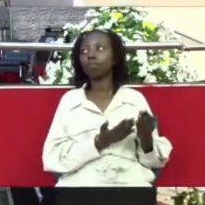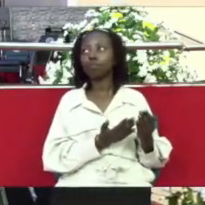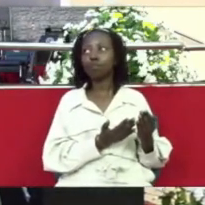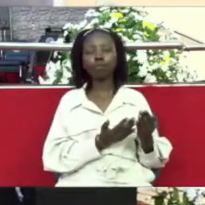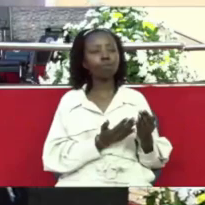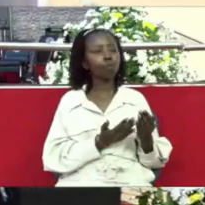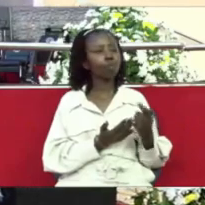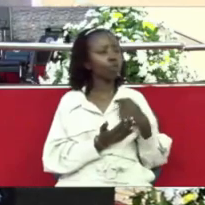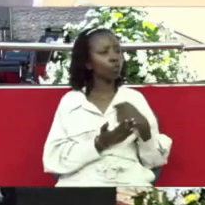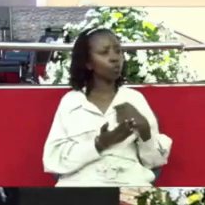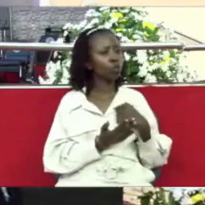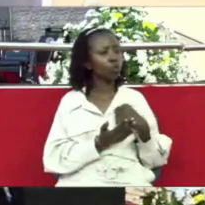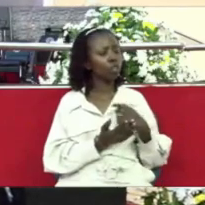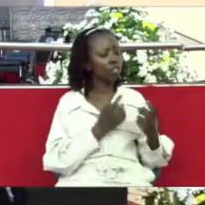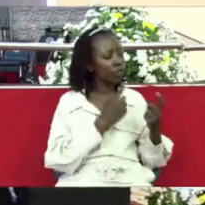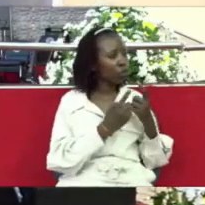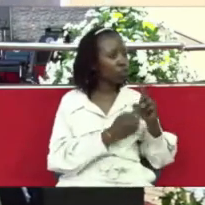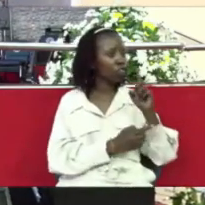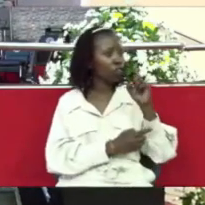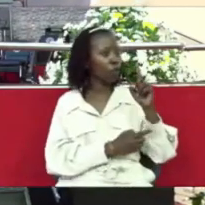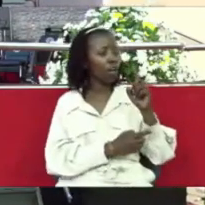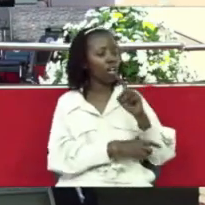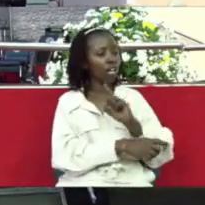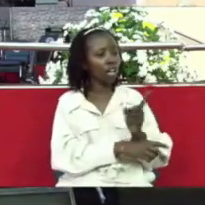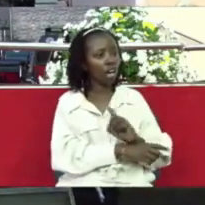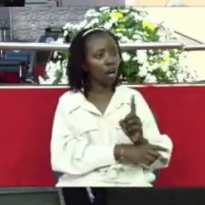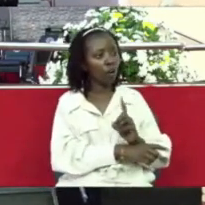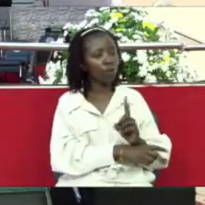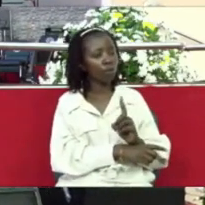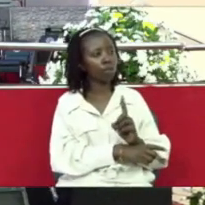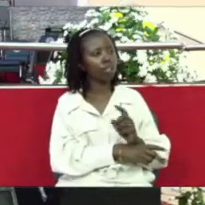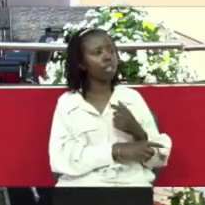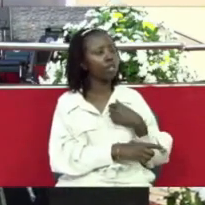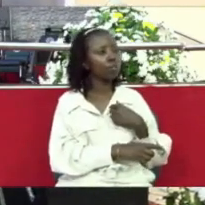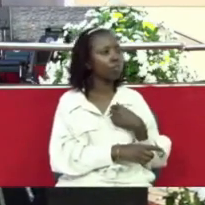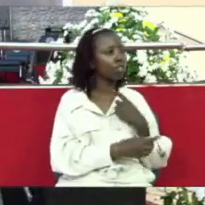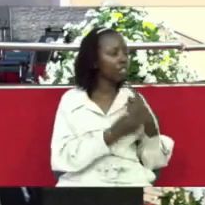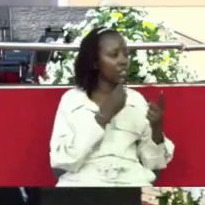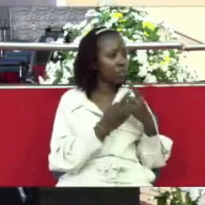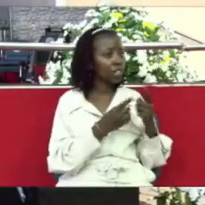so we spent an hour. And I taught much of this message to him.